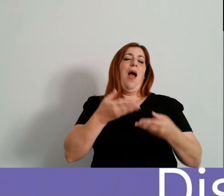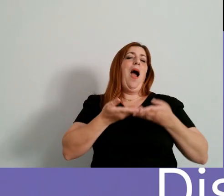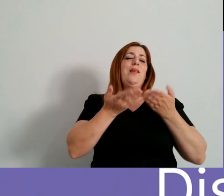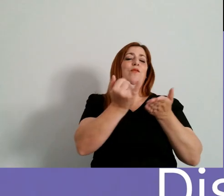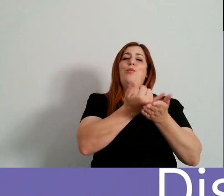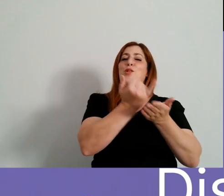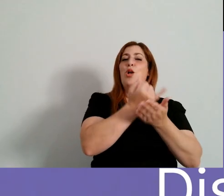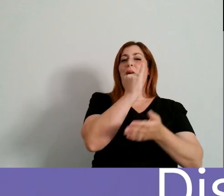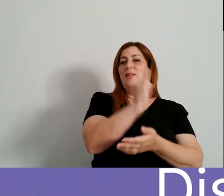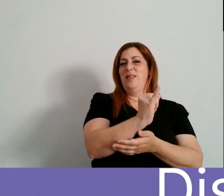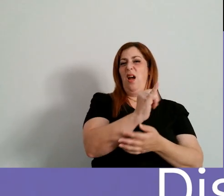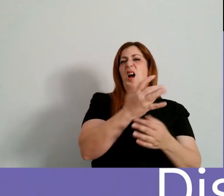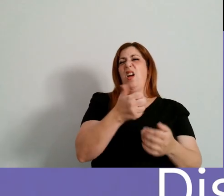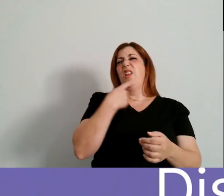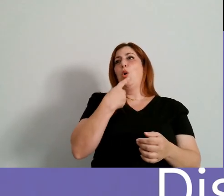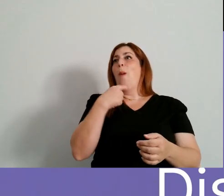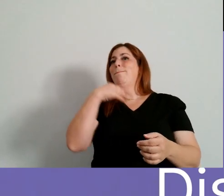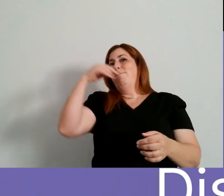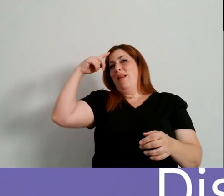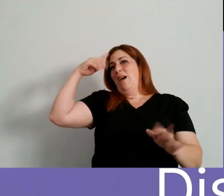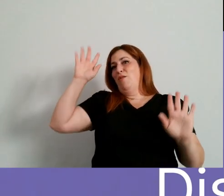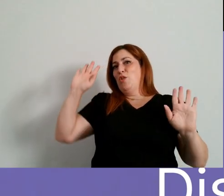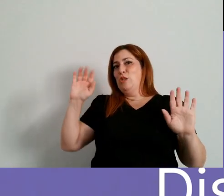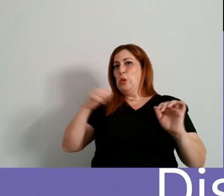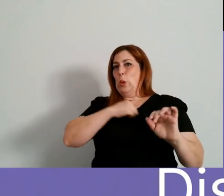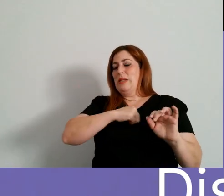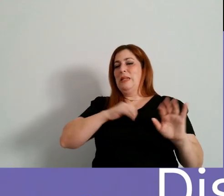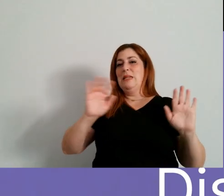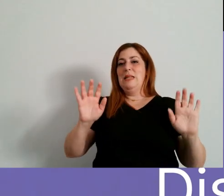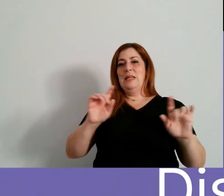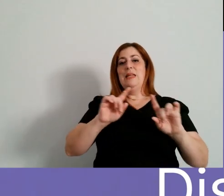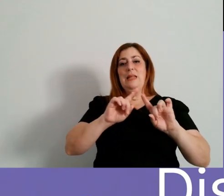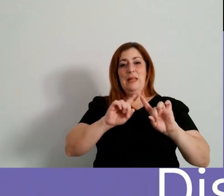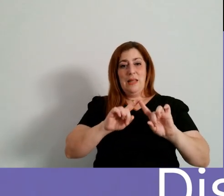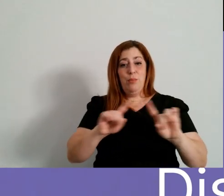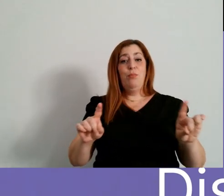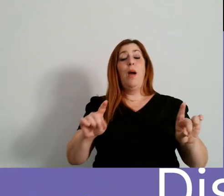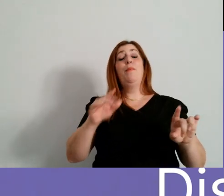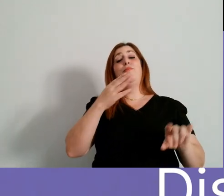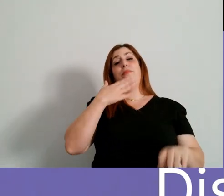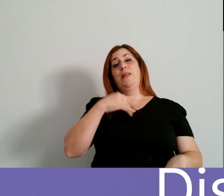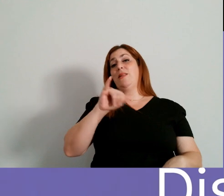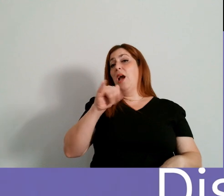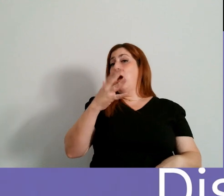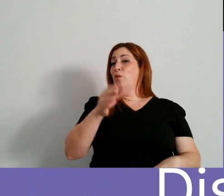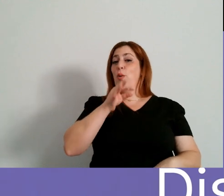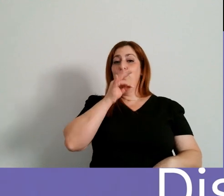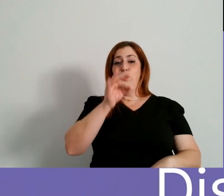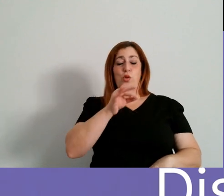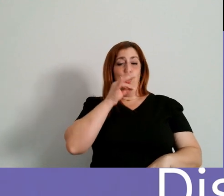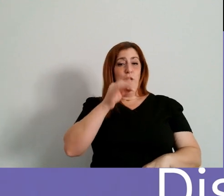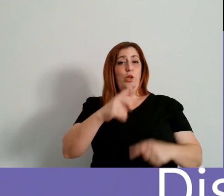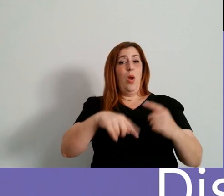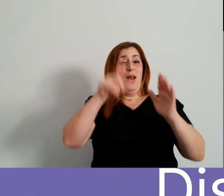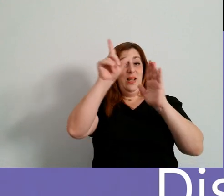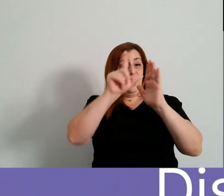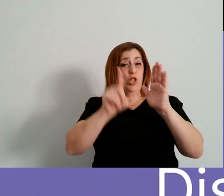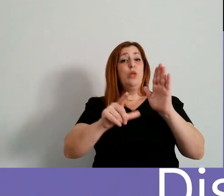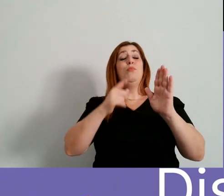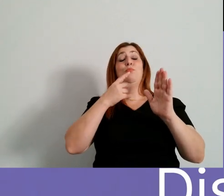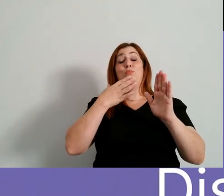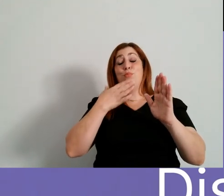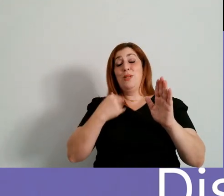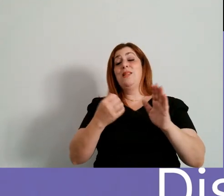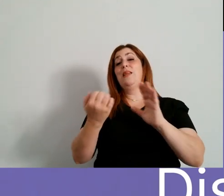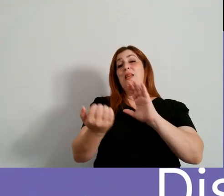wrong information. But again, I'm sure if you reach out with things, for example, for the legal rights,